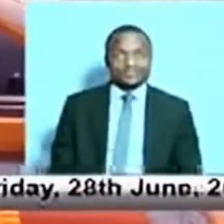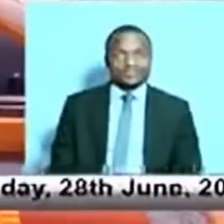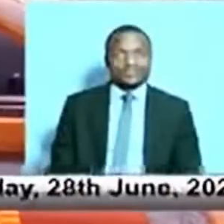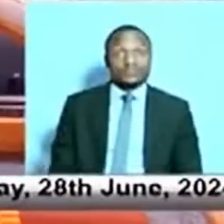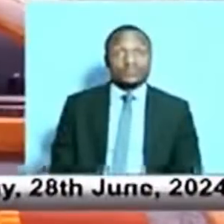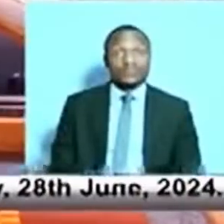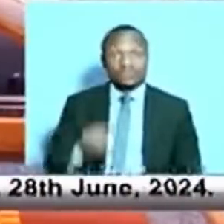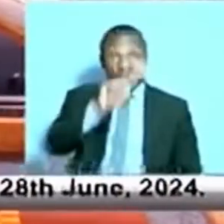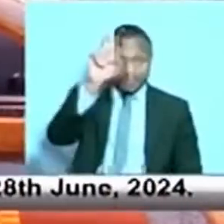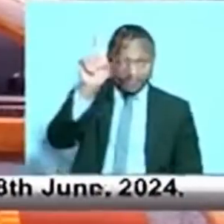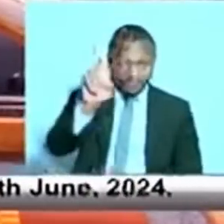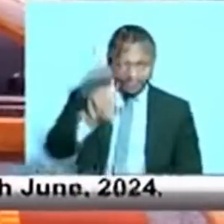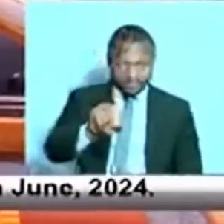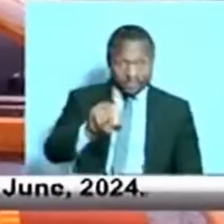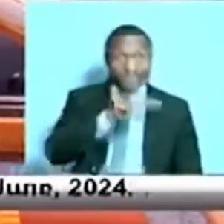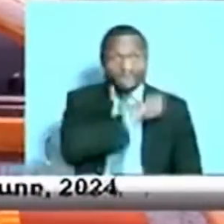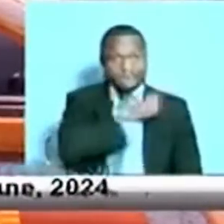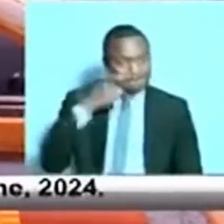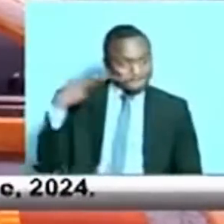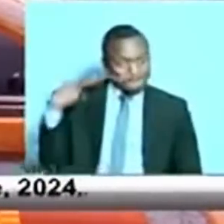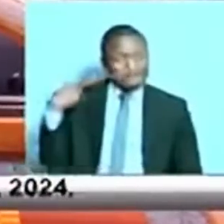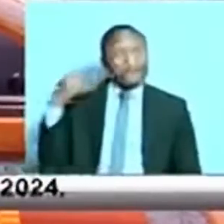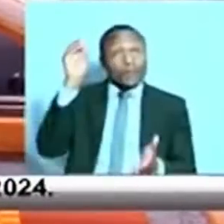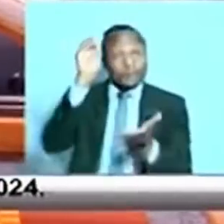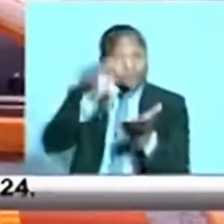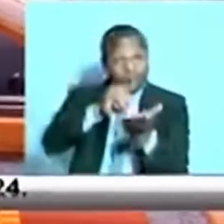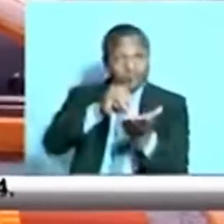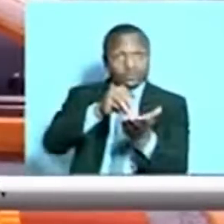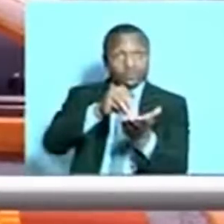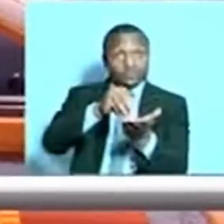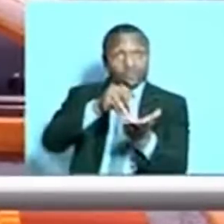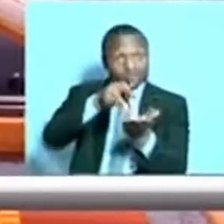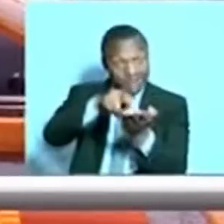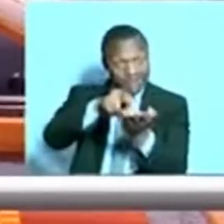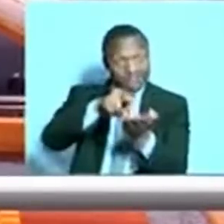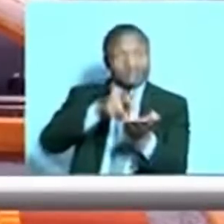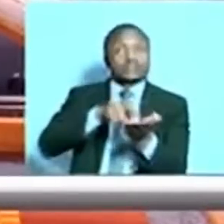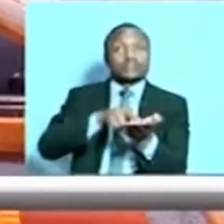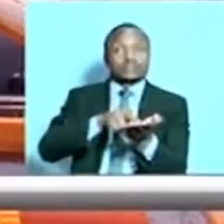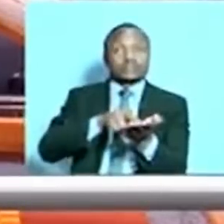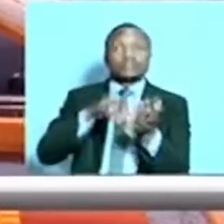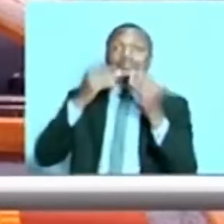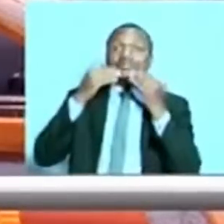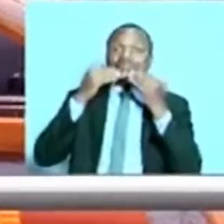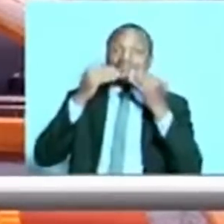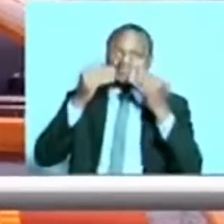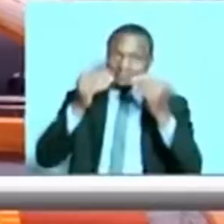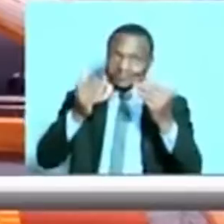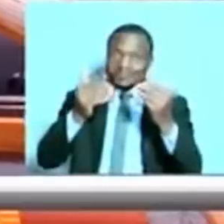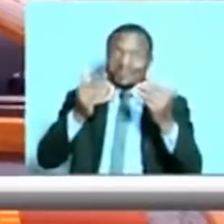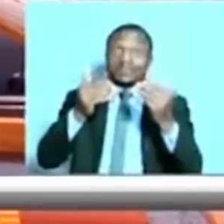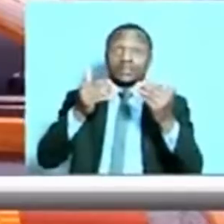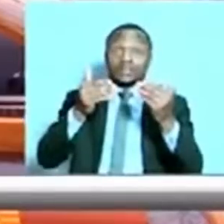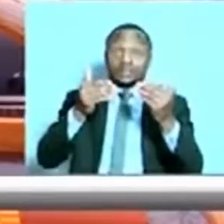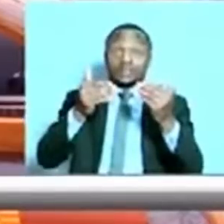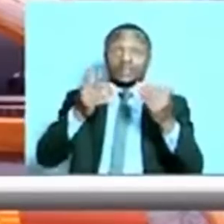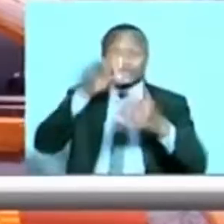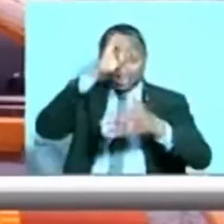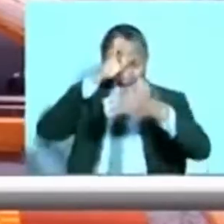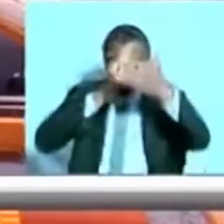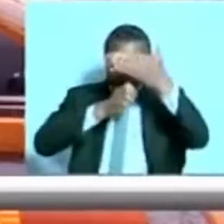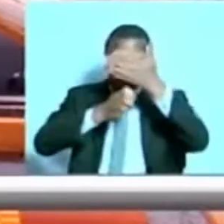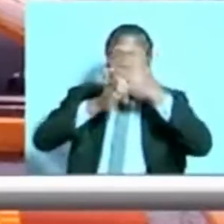The question is that this House places on record its thanks to His Excellency Mr. Felipe